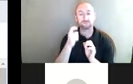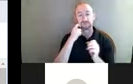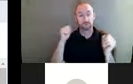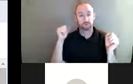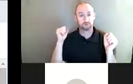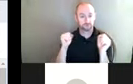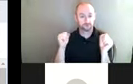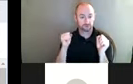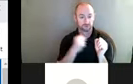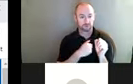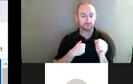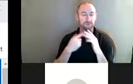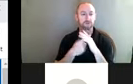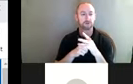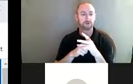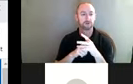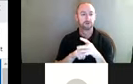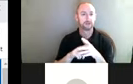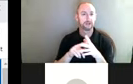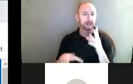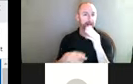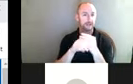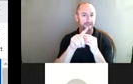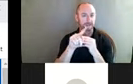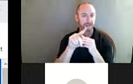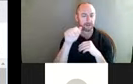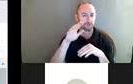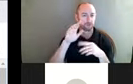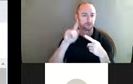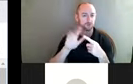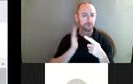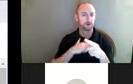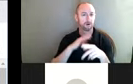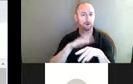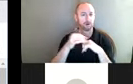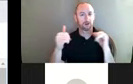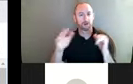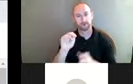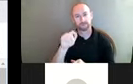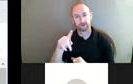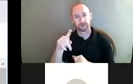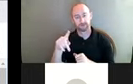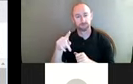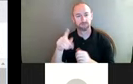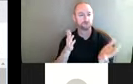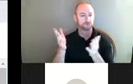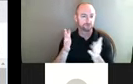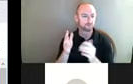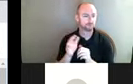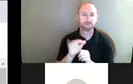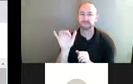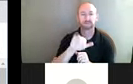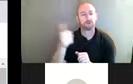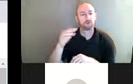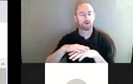started adding the surficial data to our online map service, which you get to just like the other online